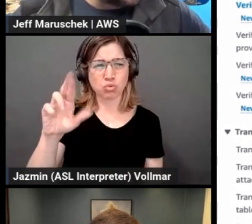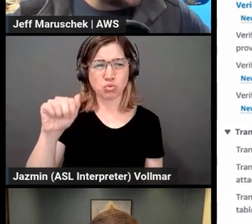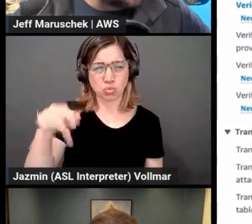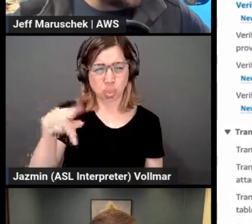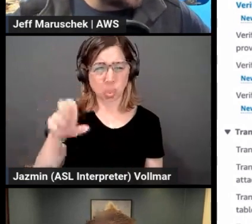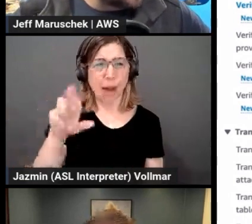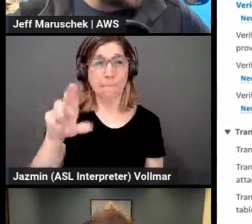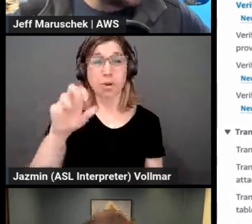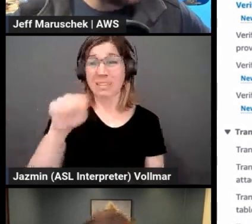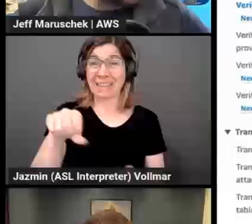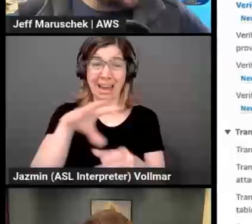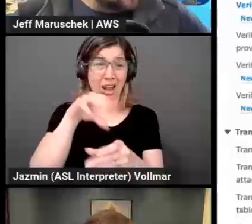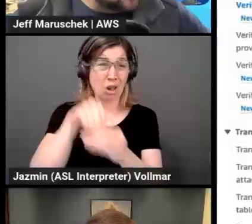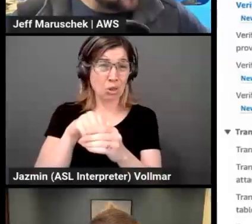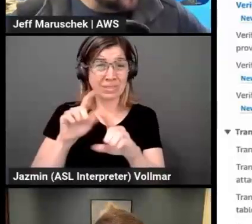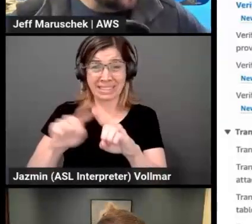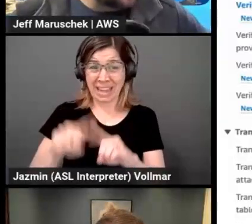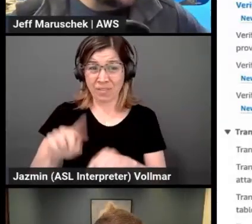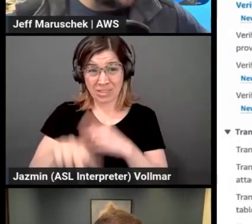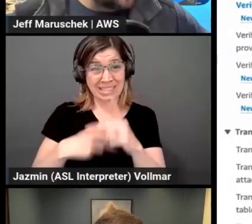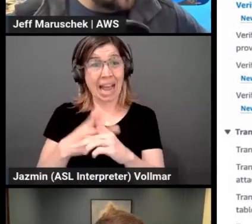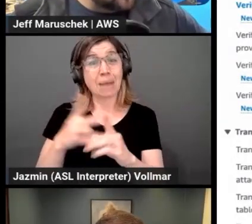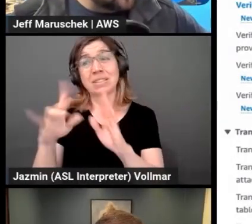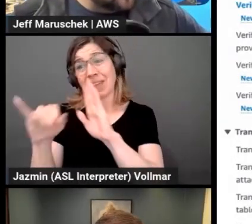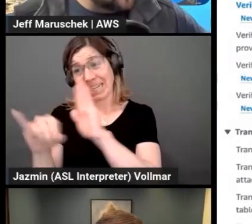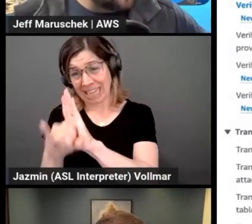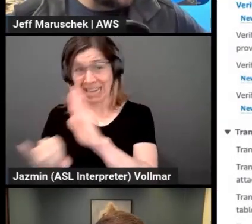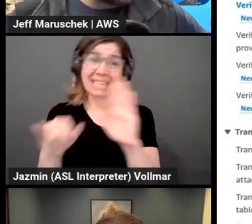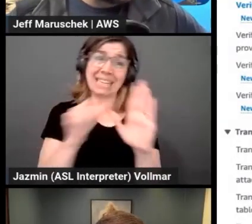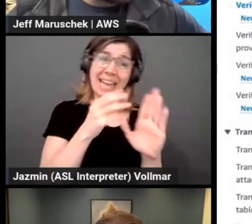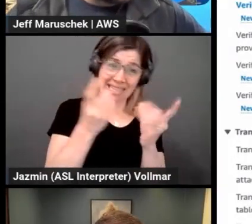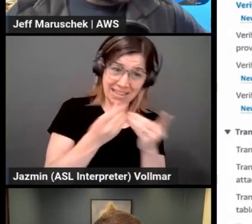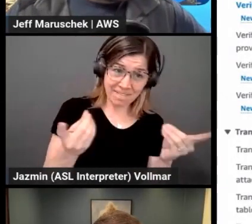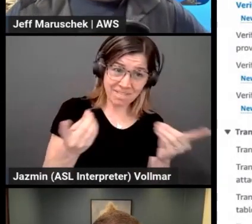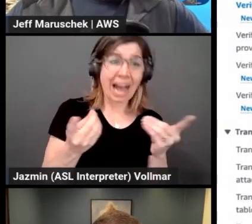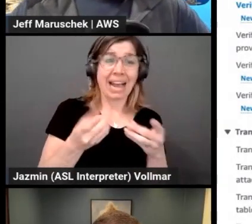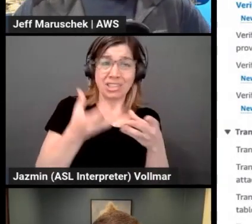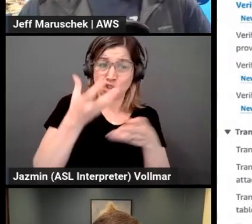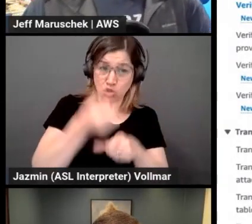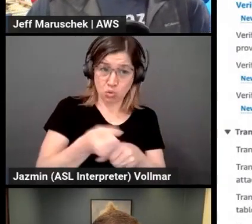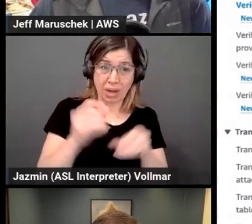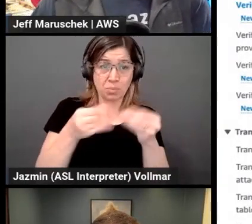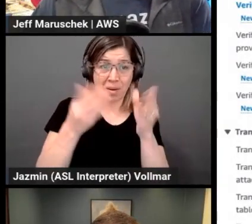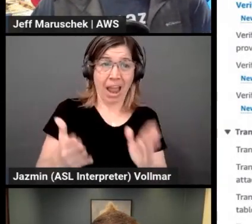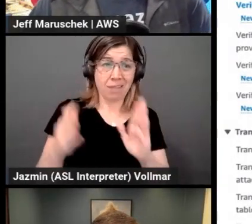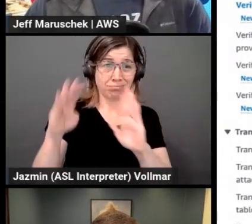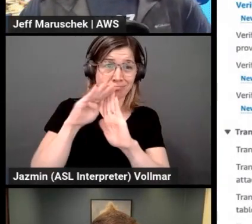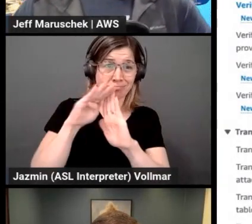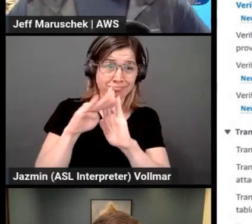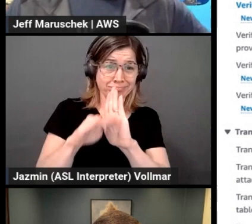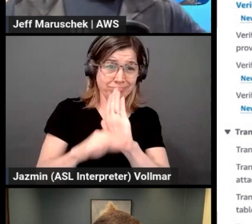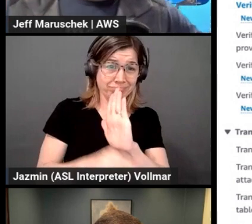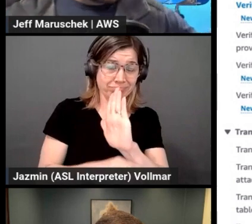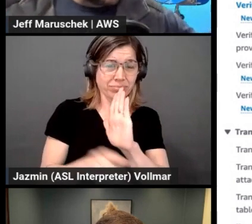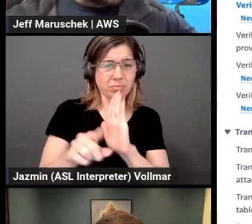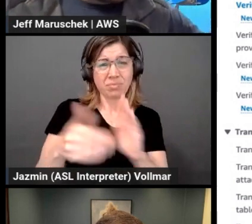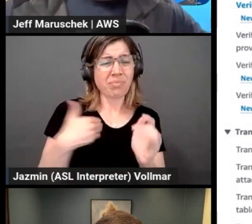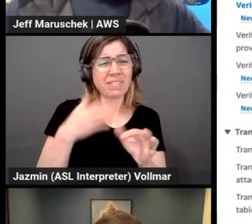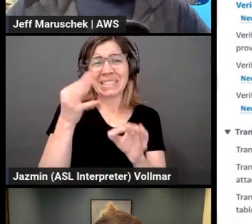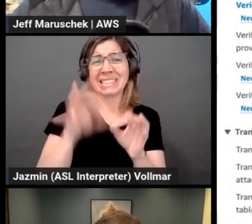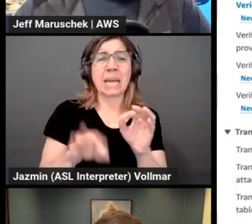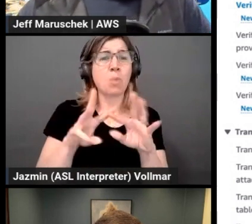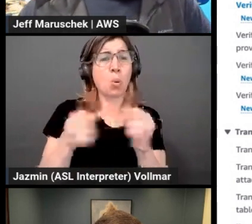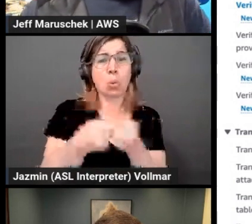trust providers, both identity trust providers and device trust providers. So I just have a simple workshop instance, and